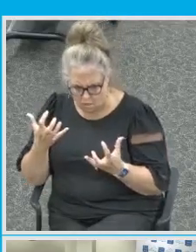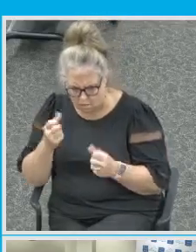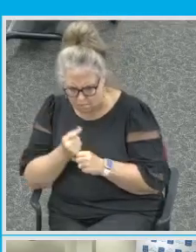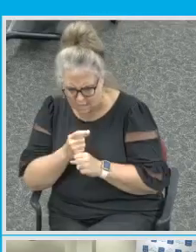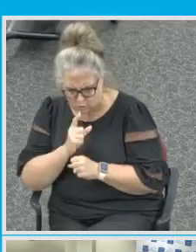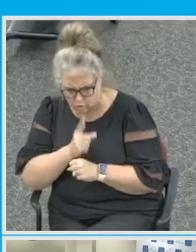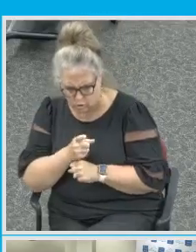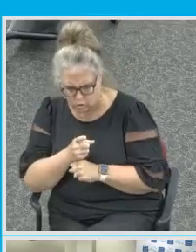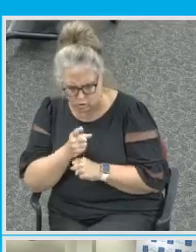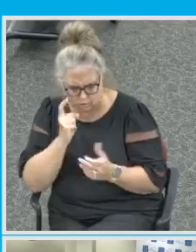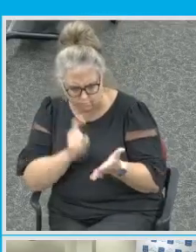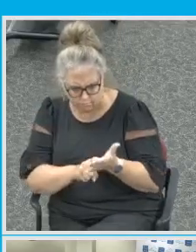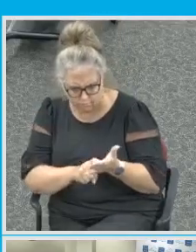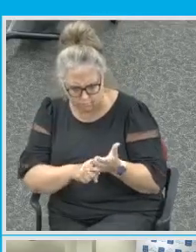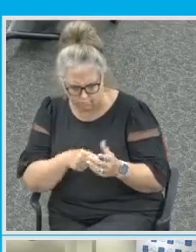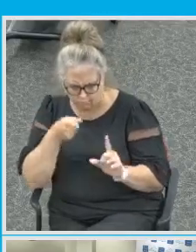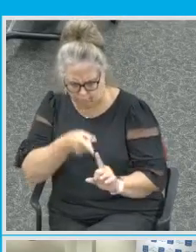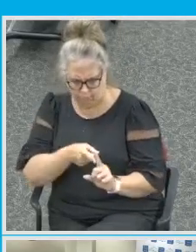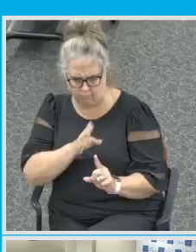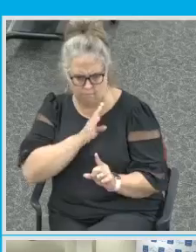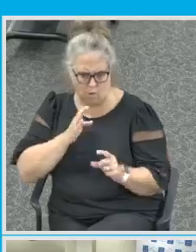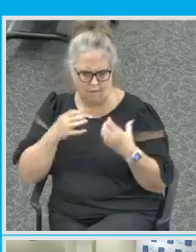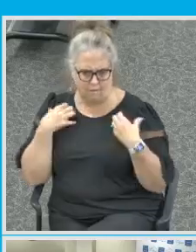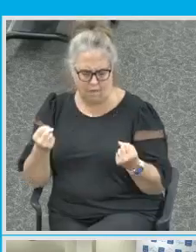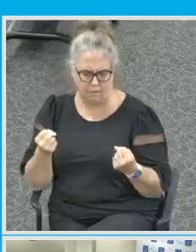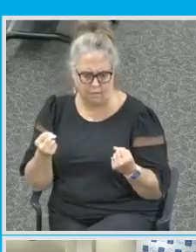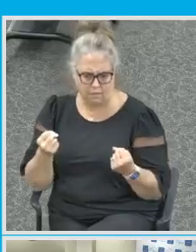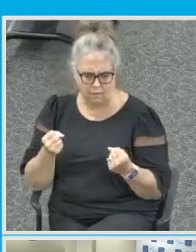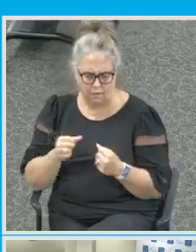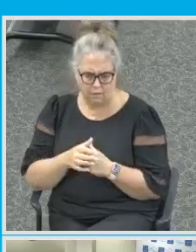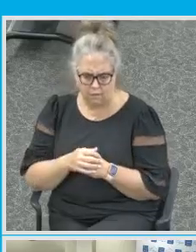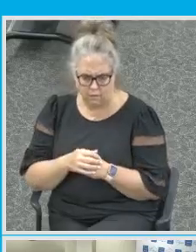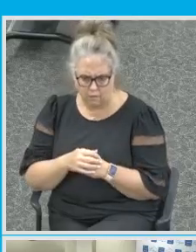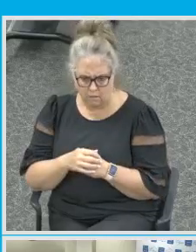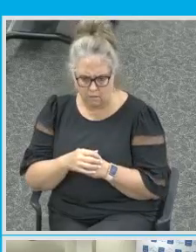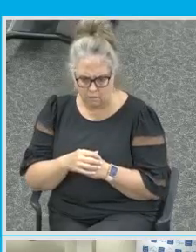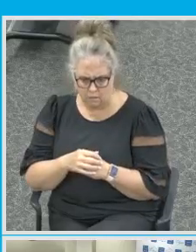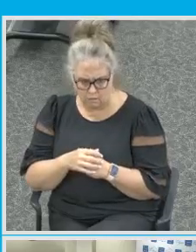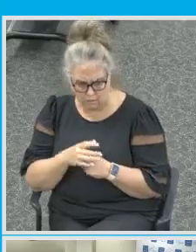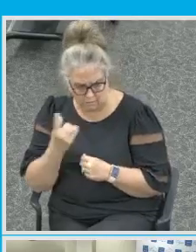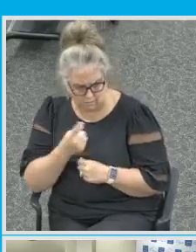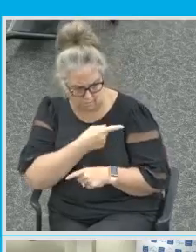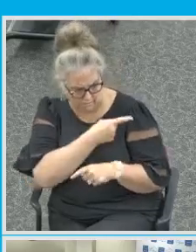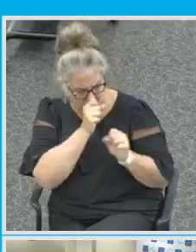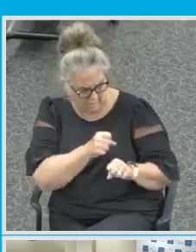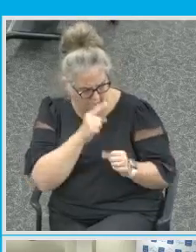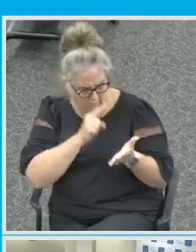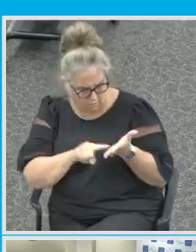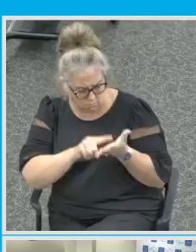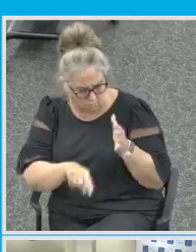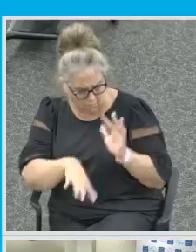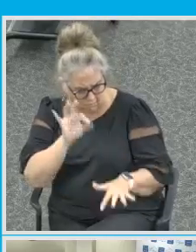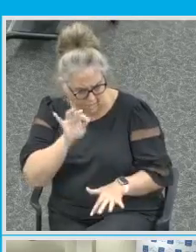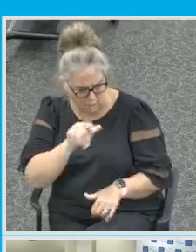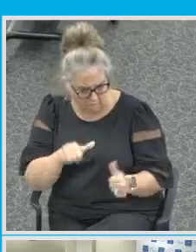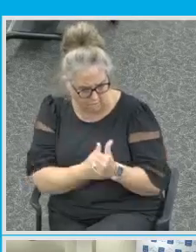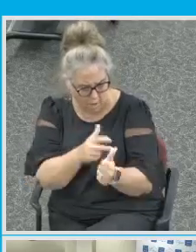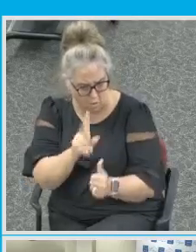health board, request that something that you guys look into, eventually meet with our